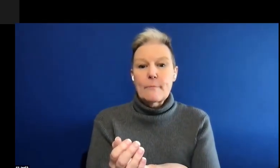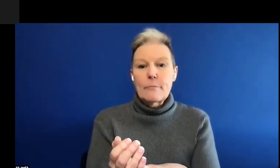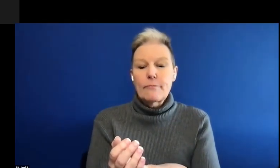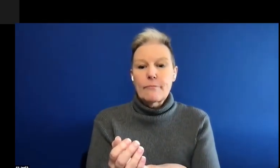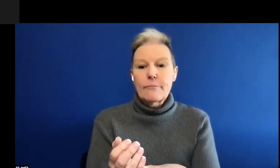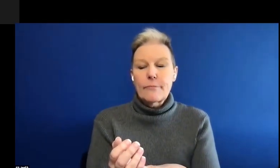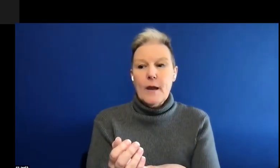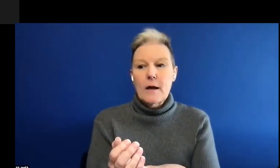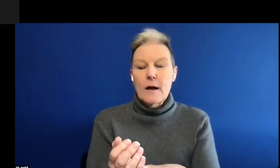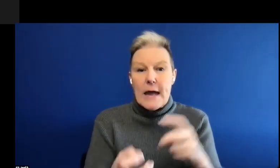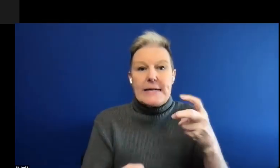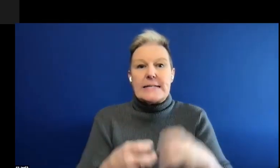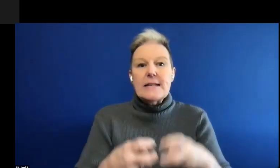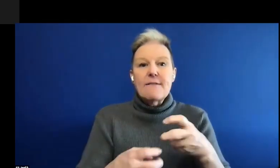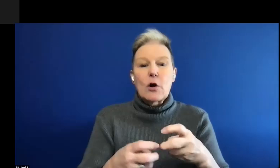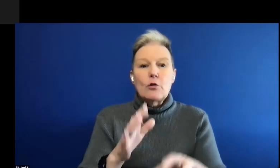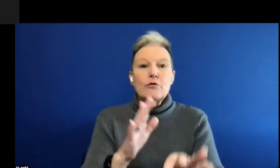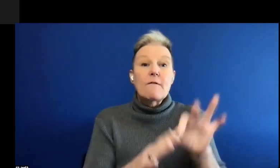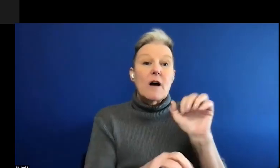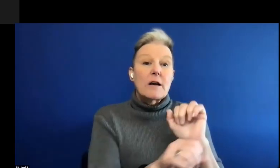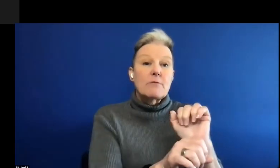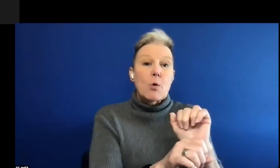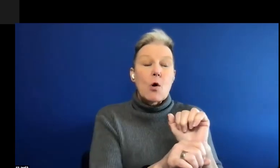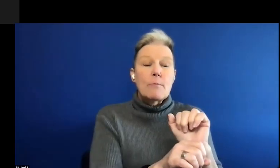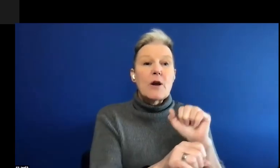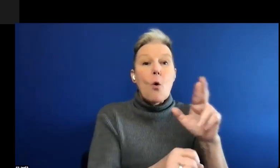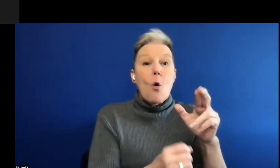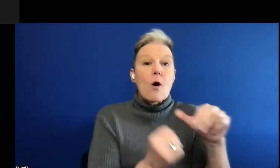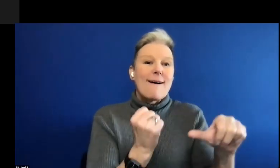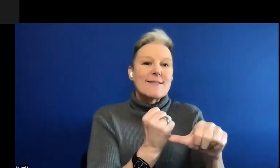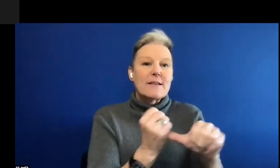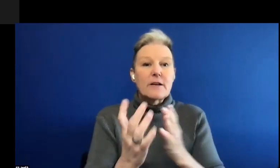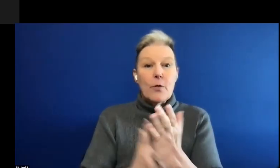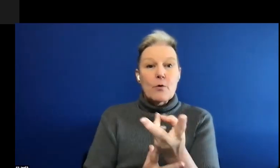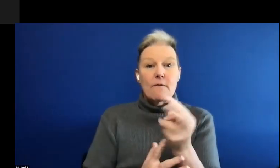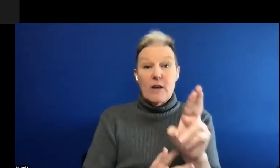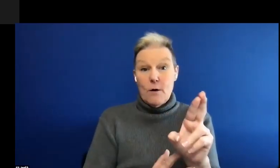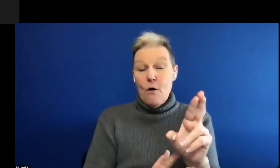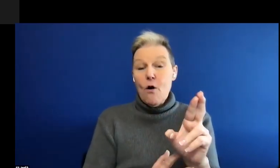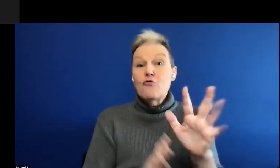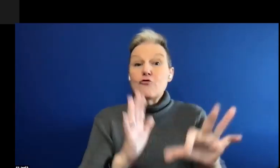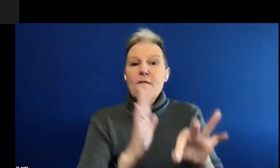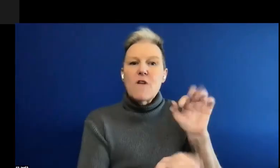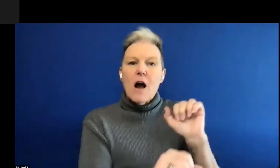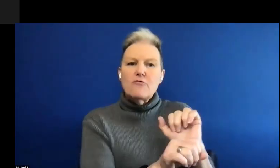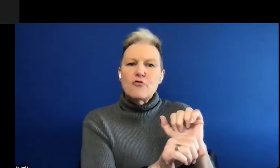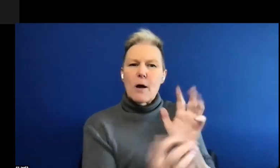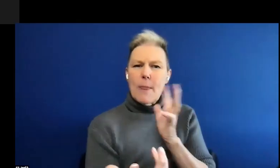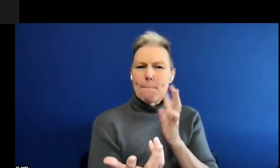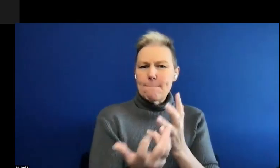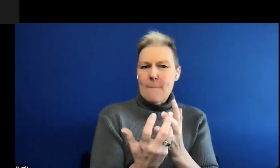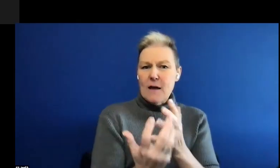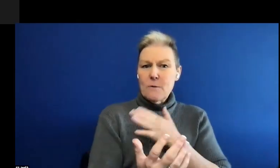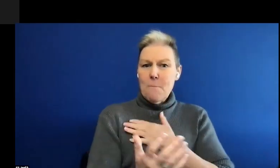get employment or to get assistance through VR services to find jobs that kind of match my